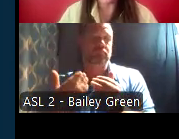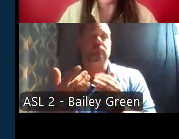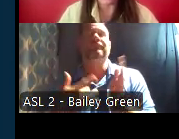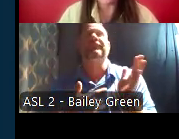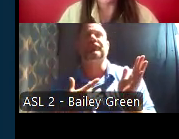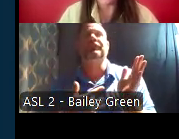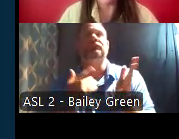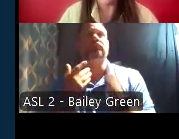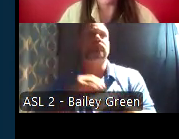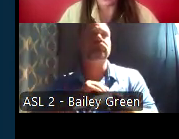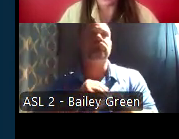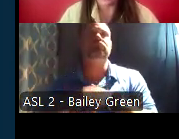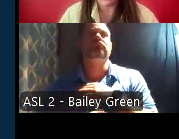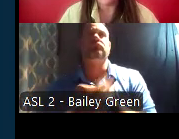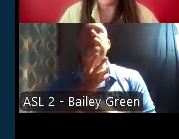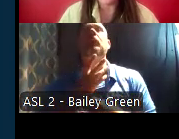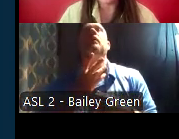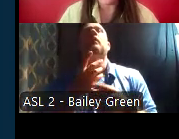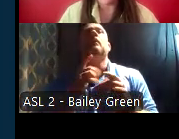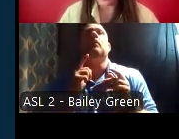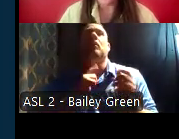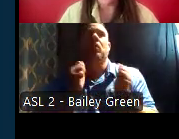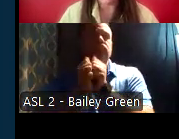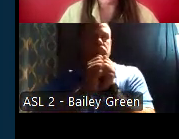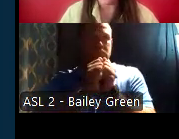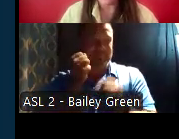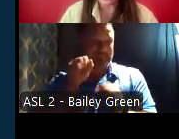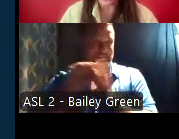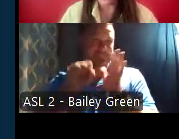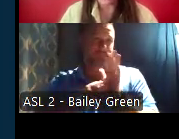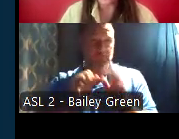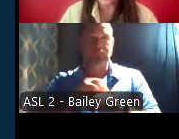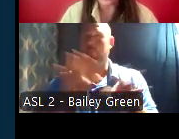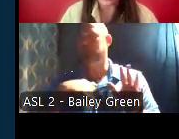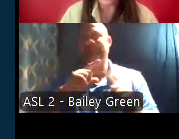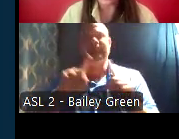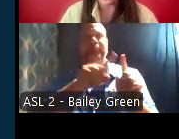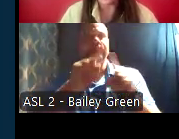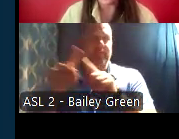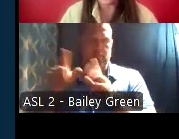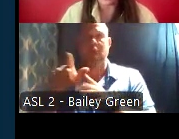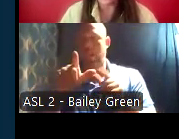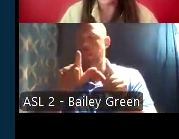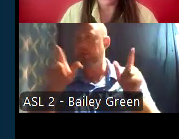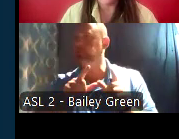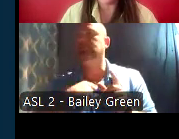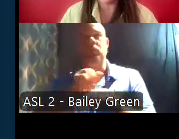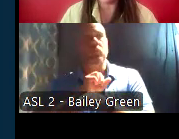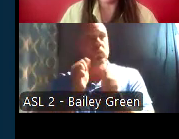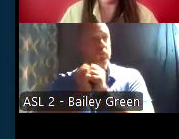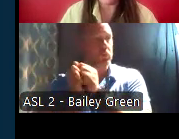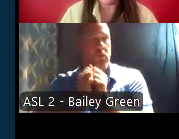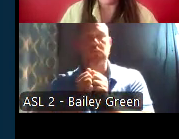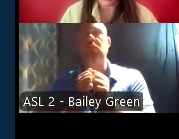that our work together is able to bring statewide. All of us are in different locations throughout the state, and yet working together, we're able